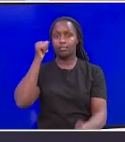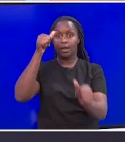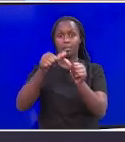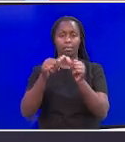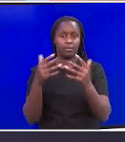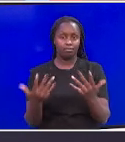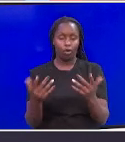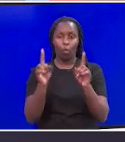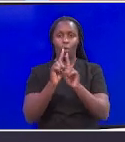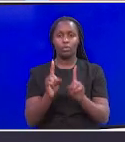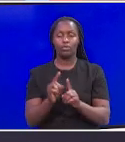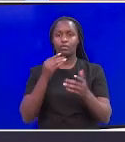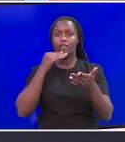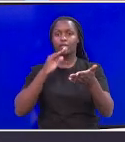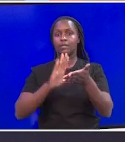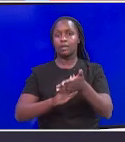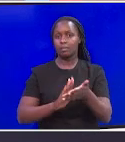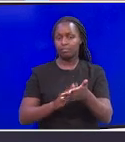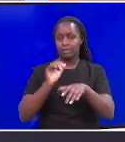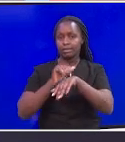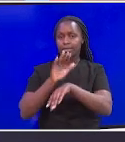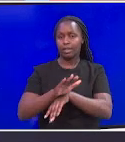also send in your feedback at